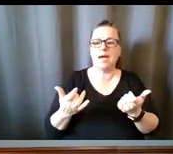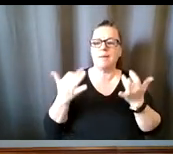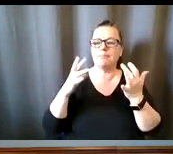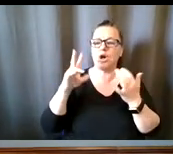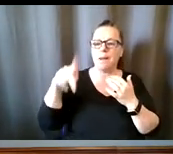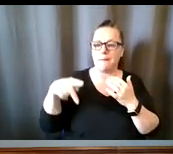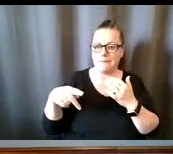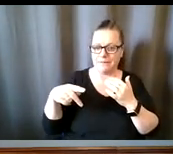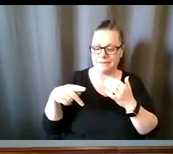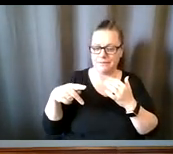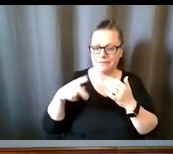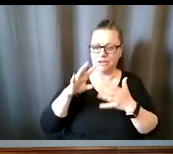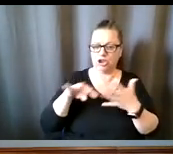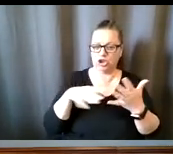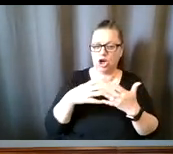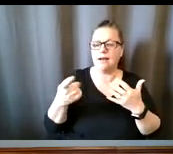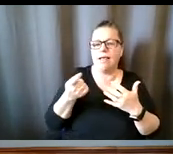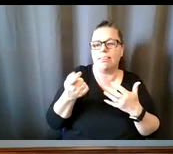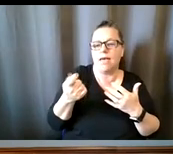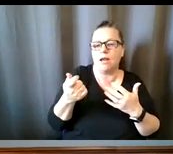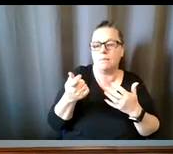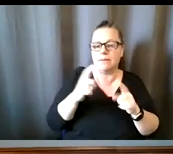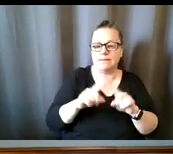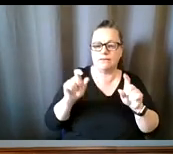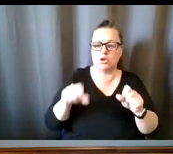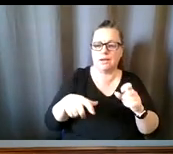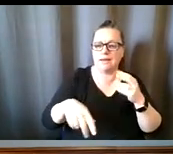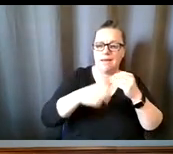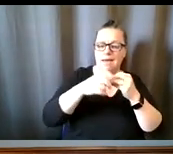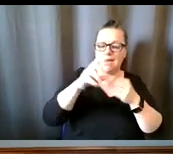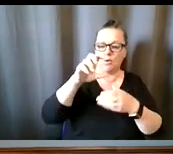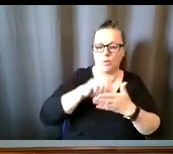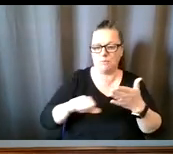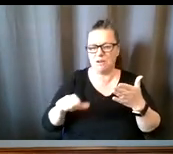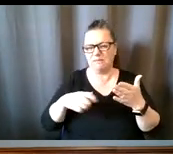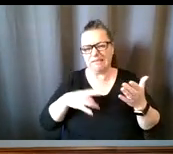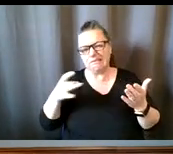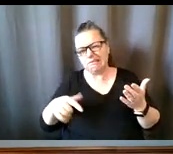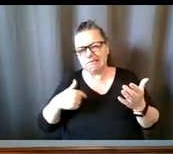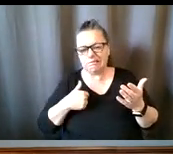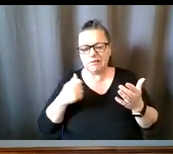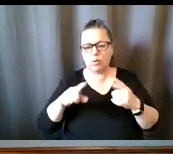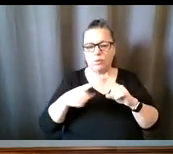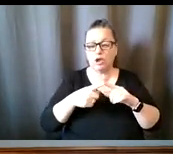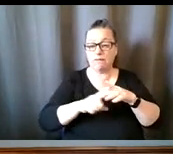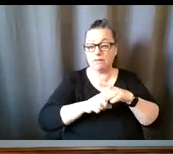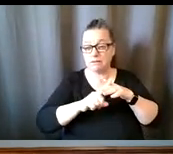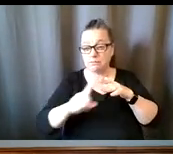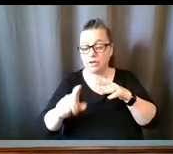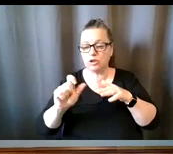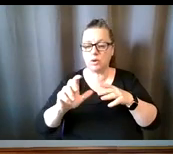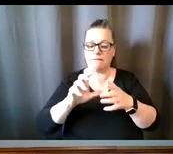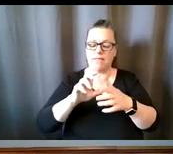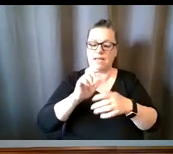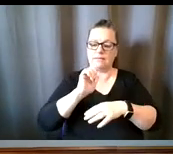different because you can add work or you can remove work. I really don't like that. I like to, when you're doing a sprint to have, your set amount of work,